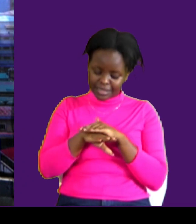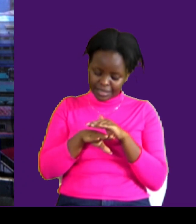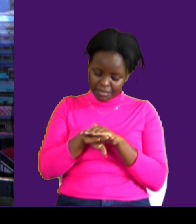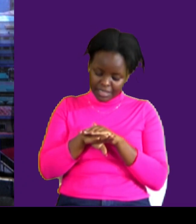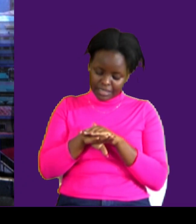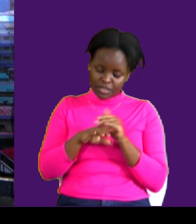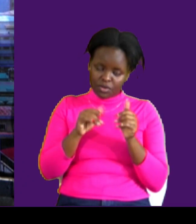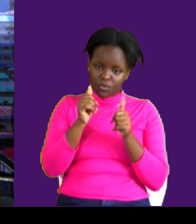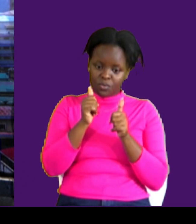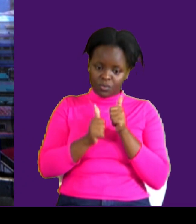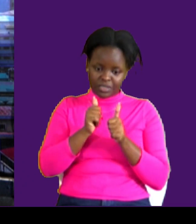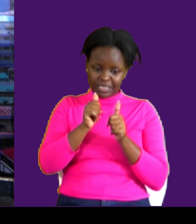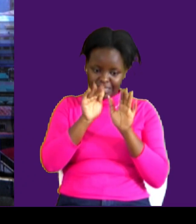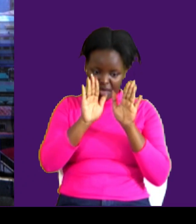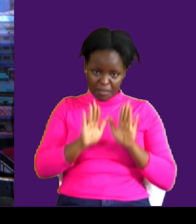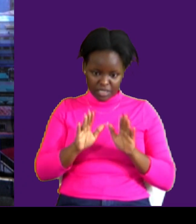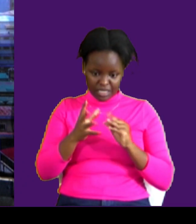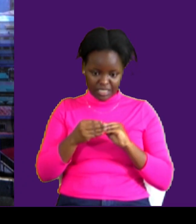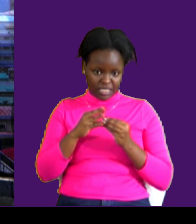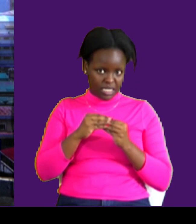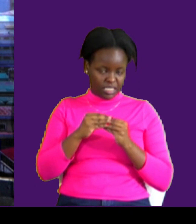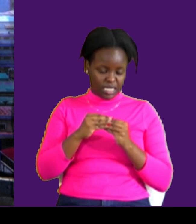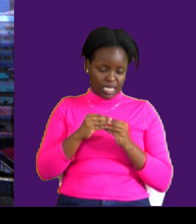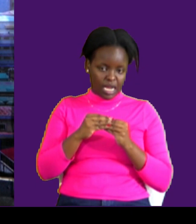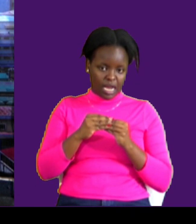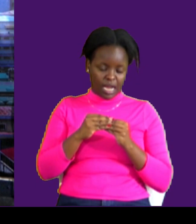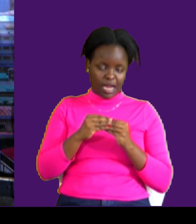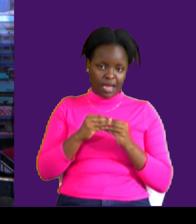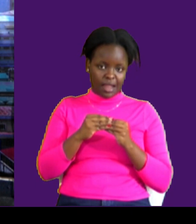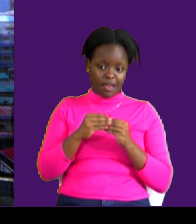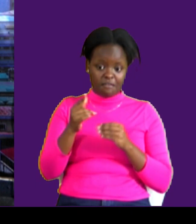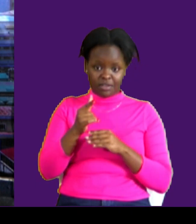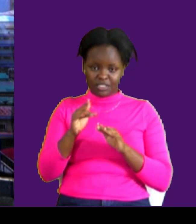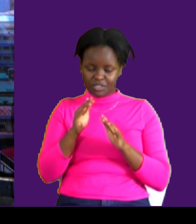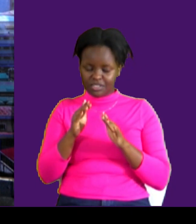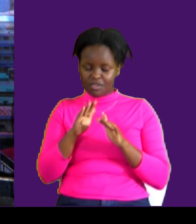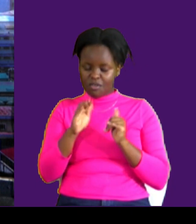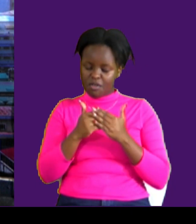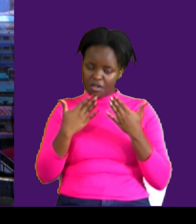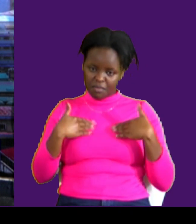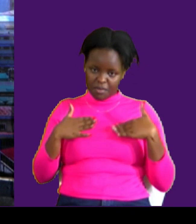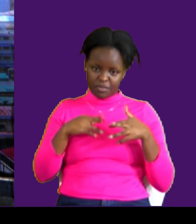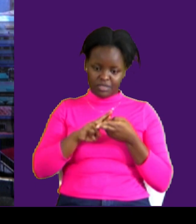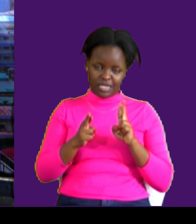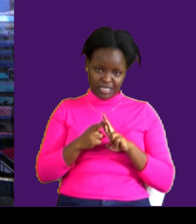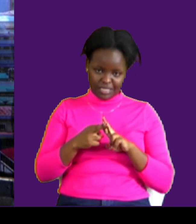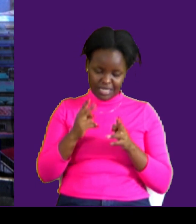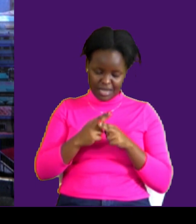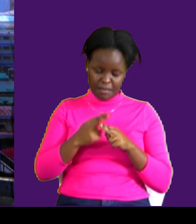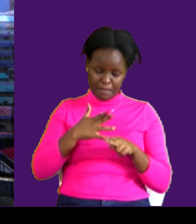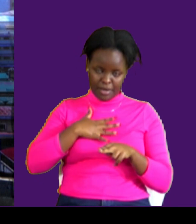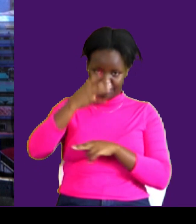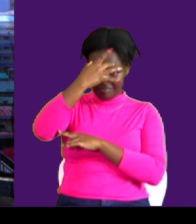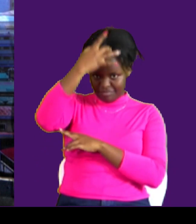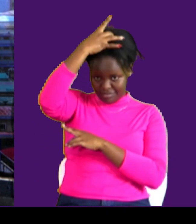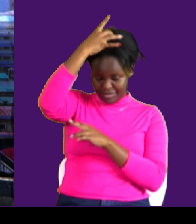is key to creating content that resonates with everyone. See you next time. This is Chris Mololo. Our sign